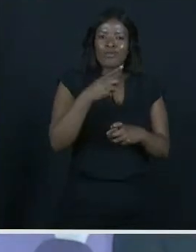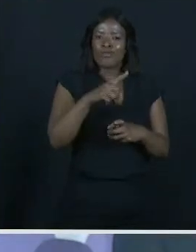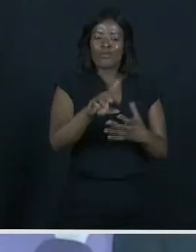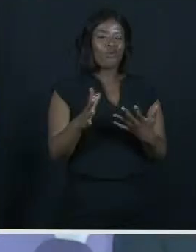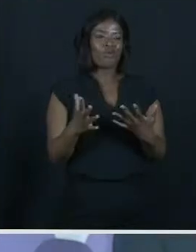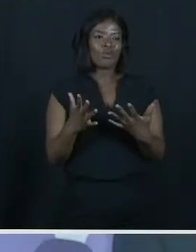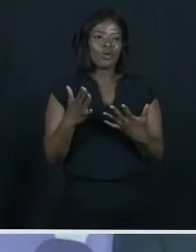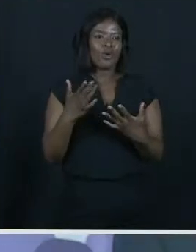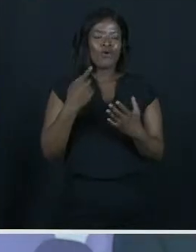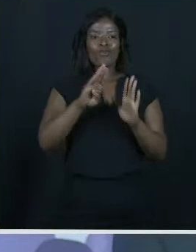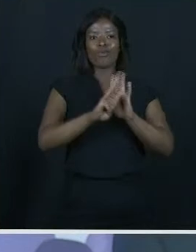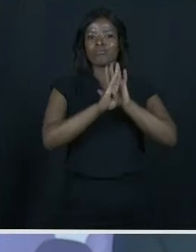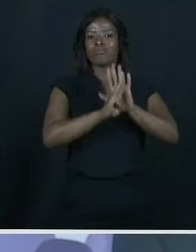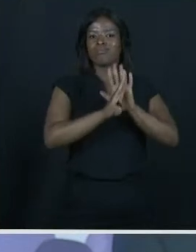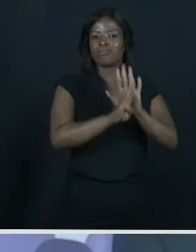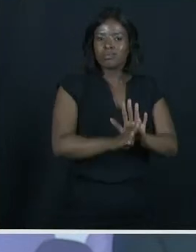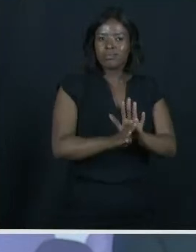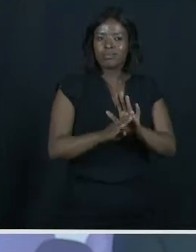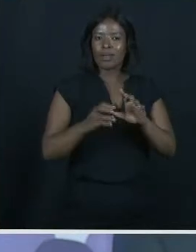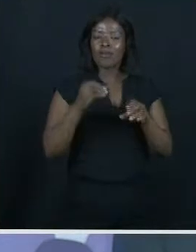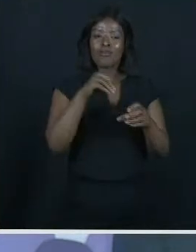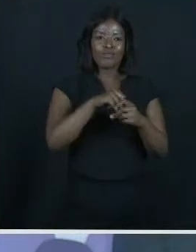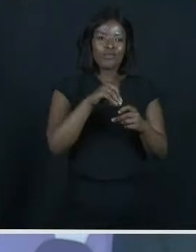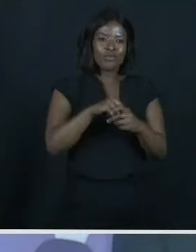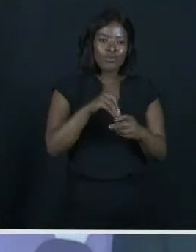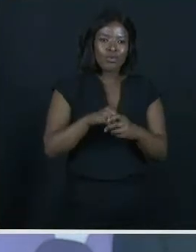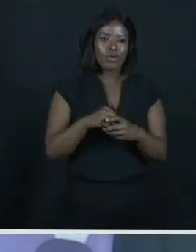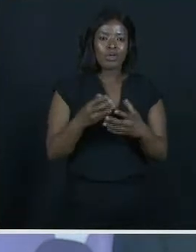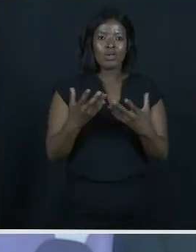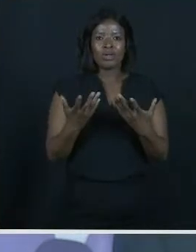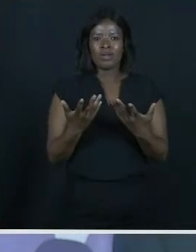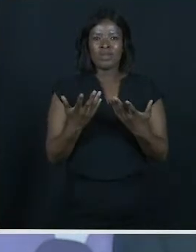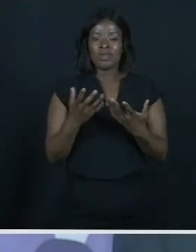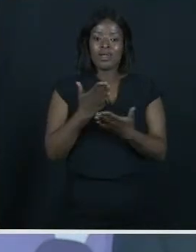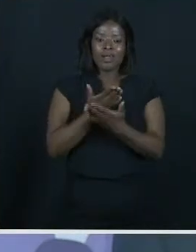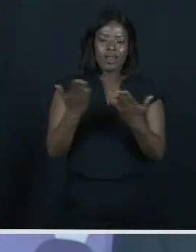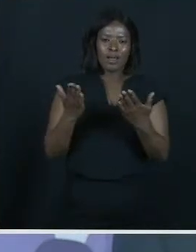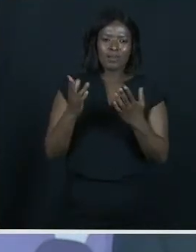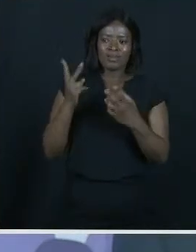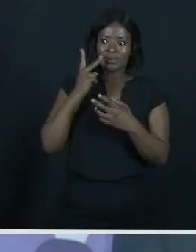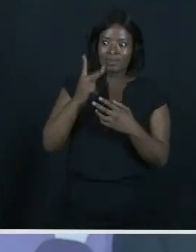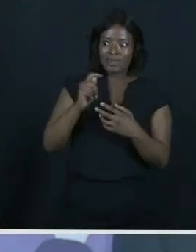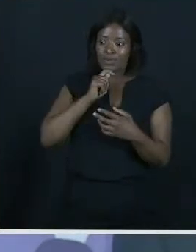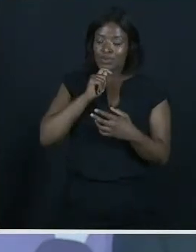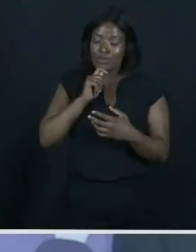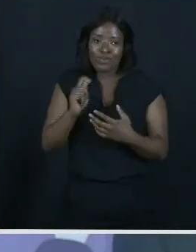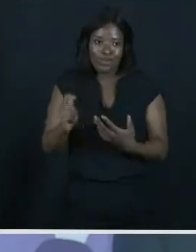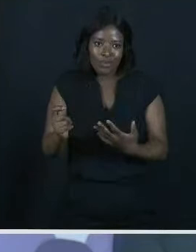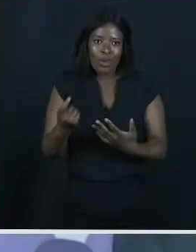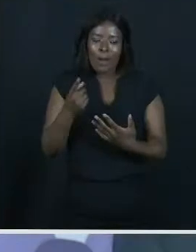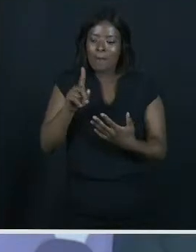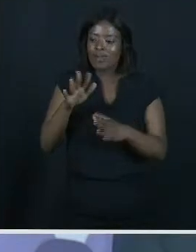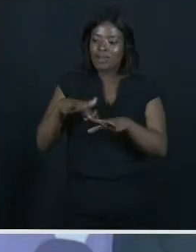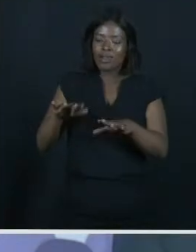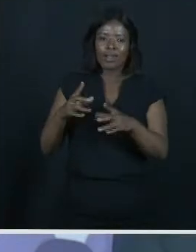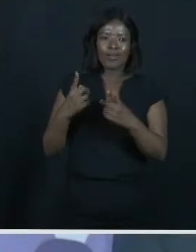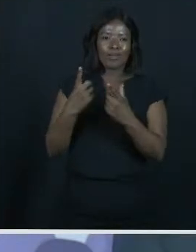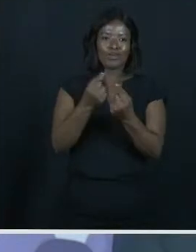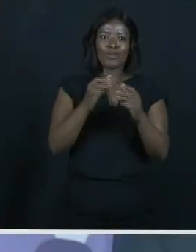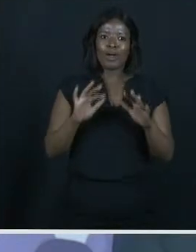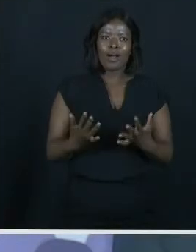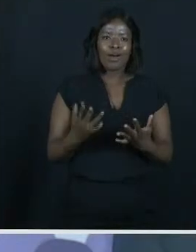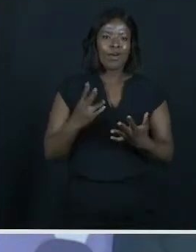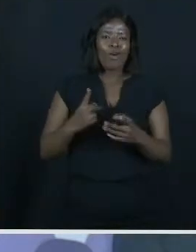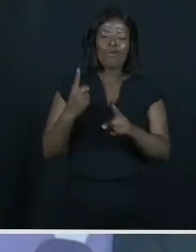of the gender-based violence and femicide response who are underpaid, unrecognized, but get up every day and do their work within very